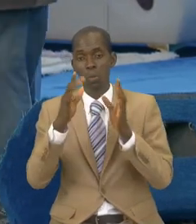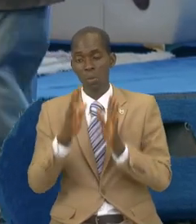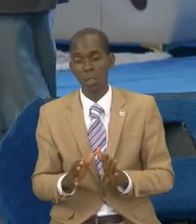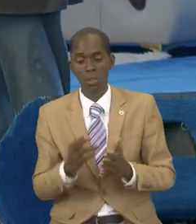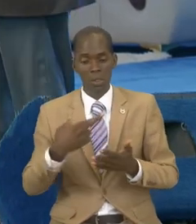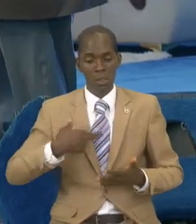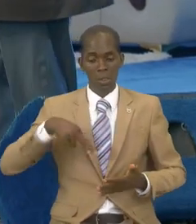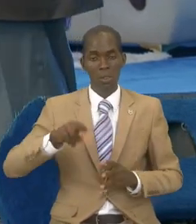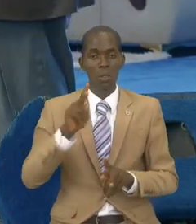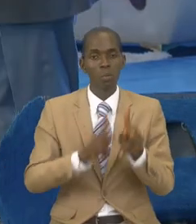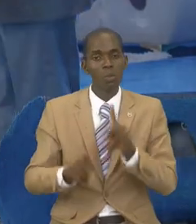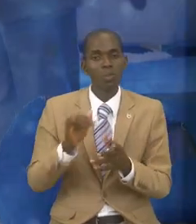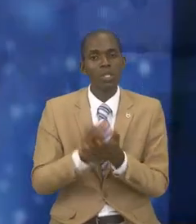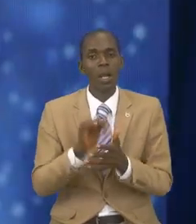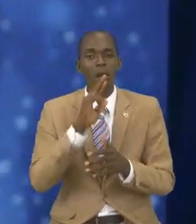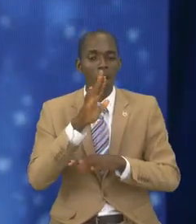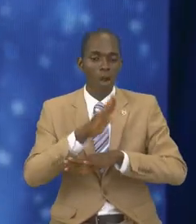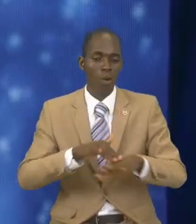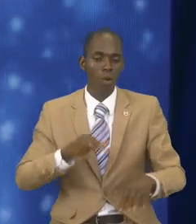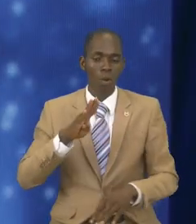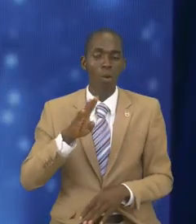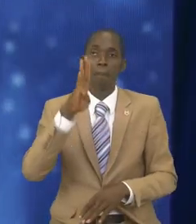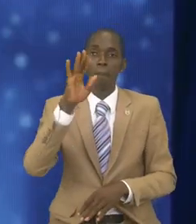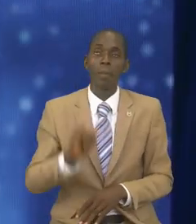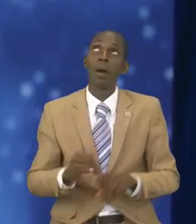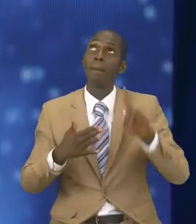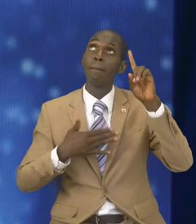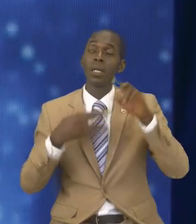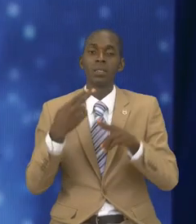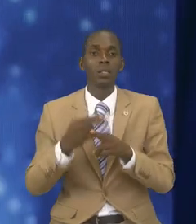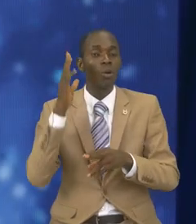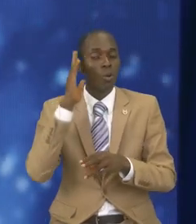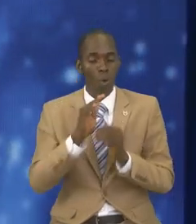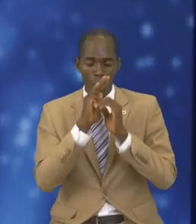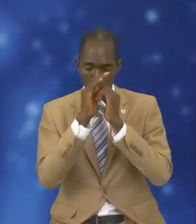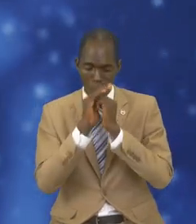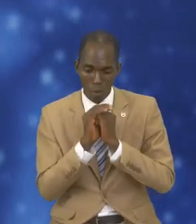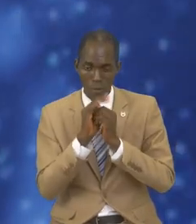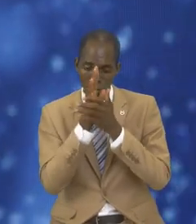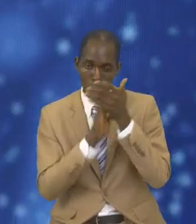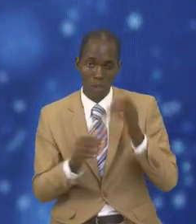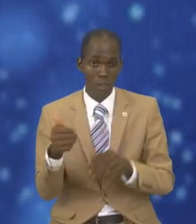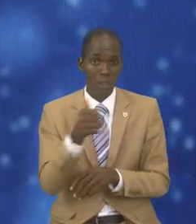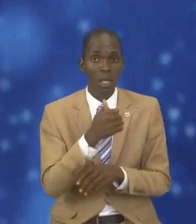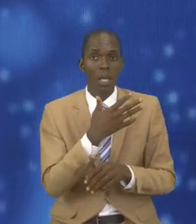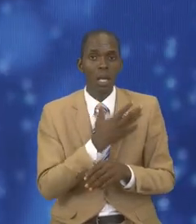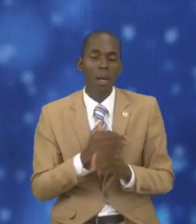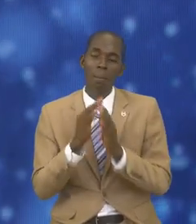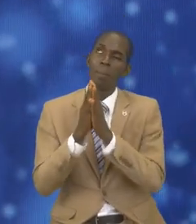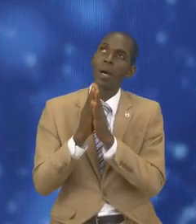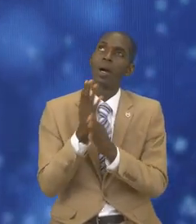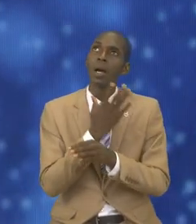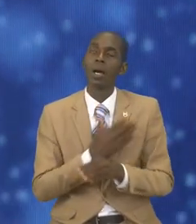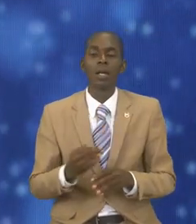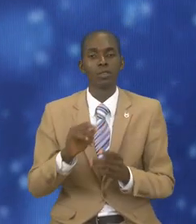are called by my name shall humble themselves and pray and seek my face and